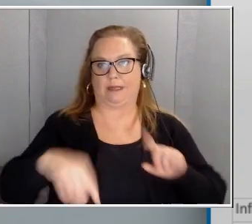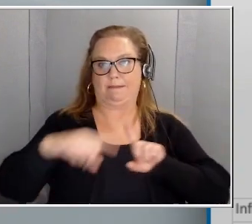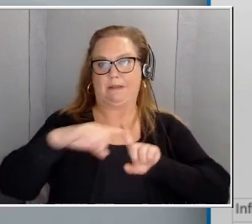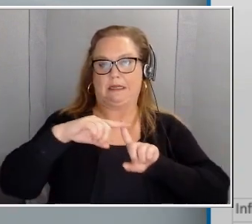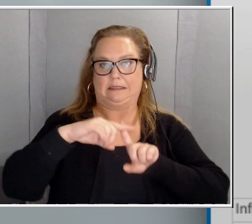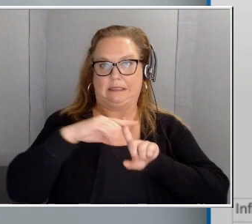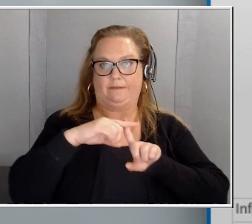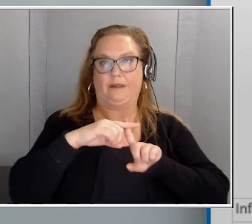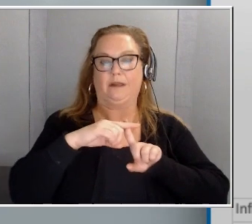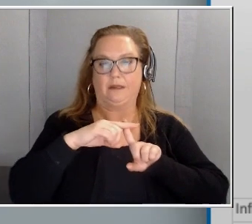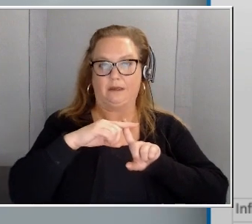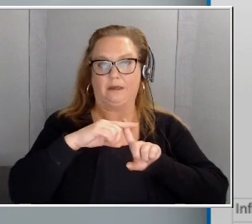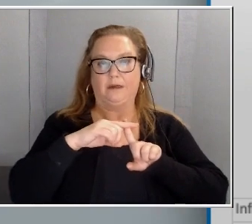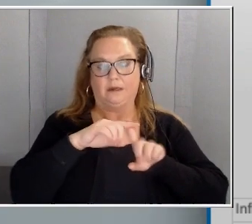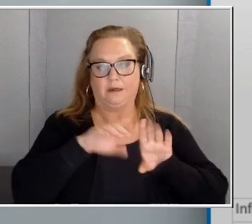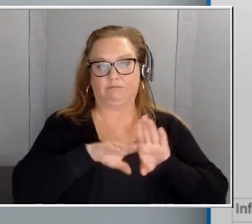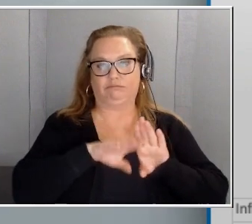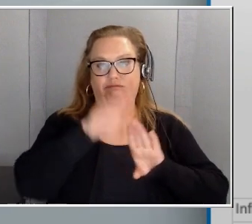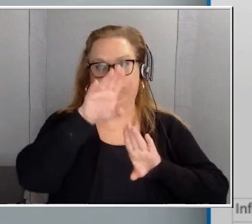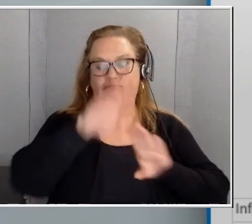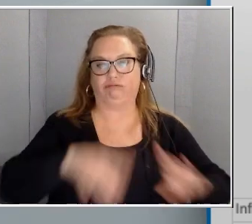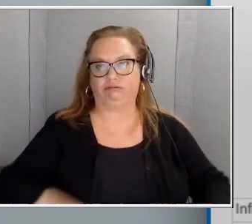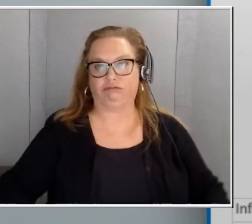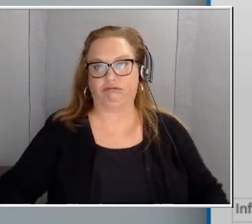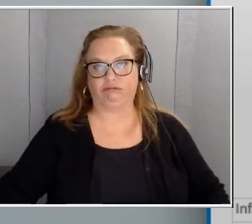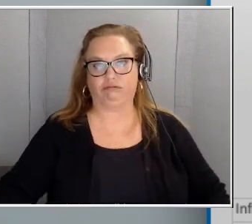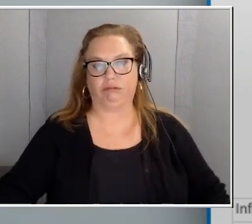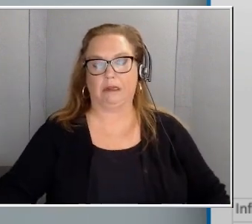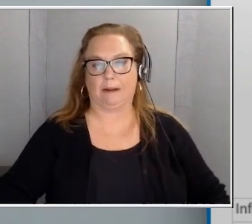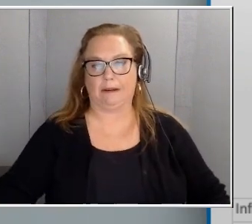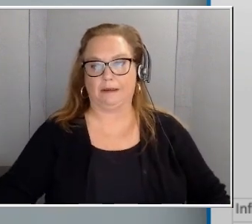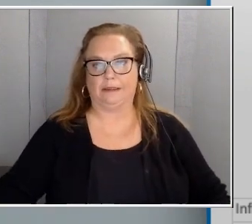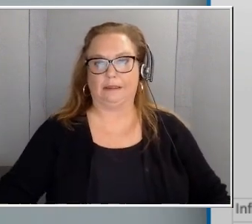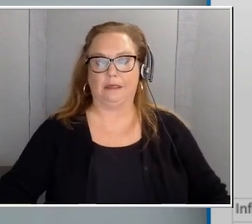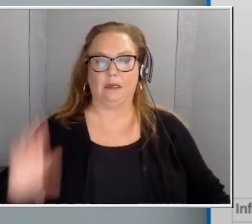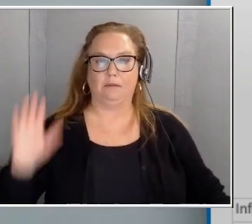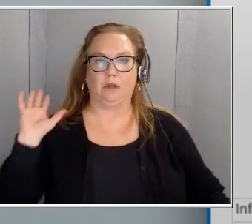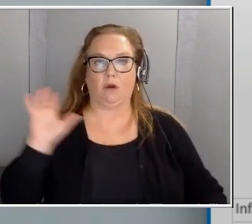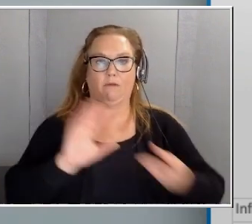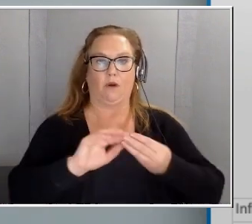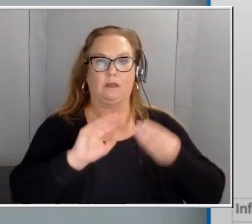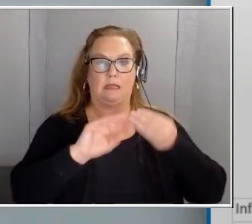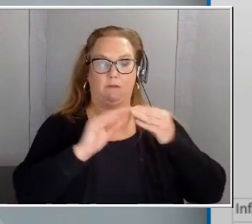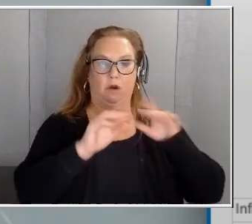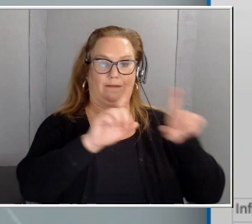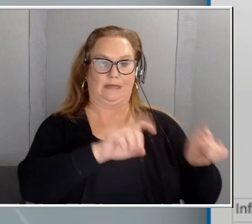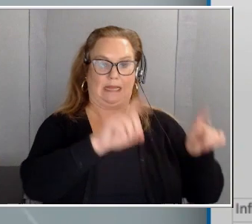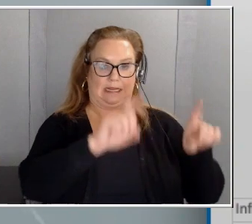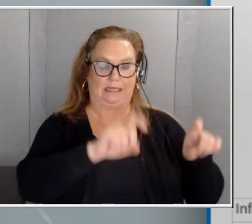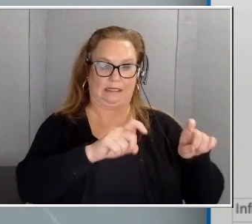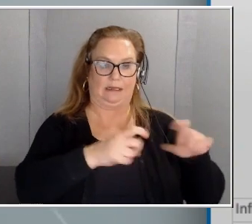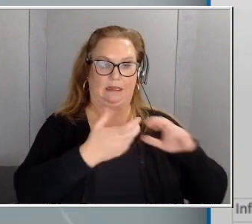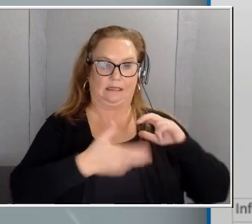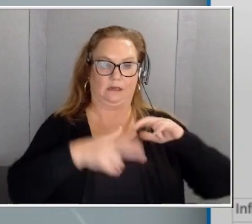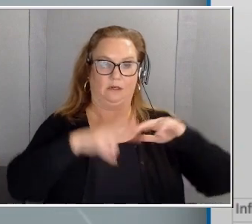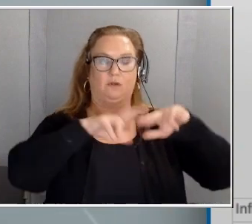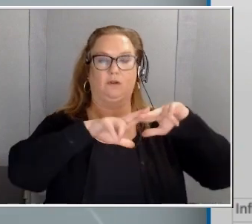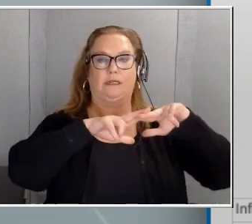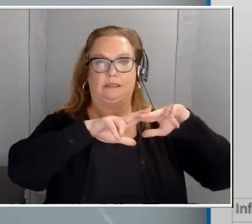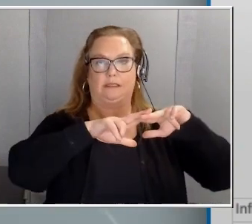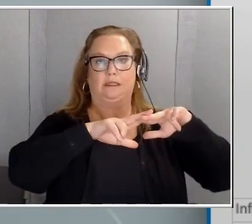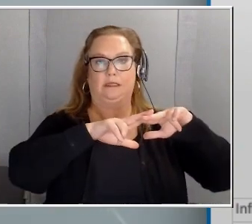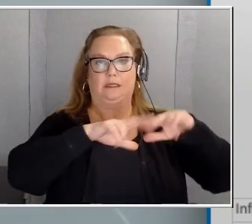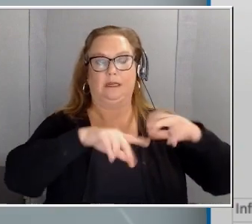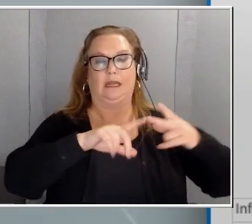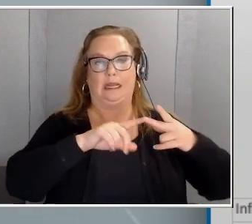That has taken us a significant increase in the last 2 weeks. But overall, the number of tests has increased, but so have the number of